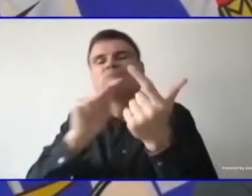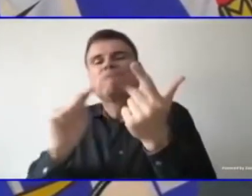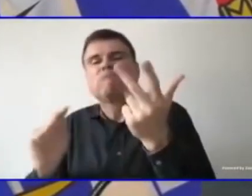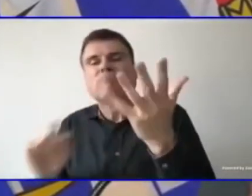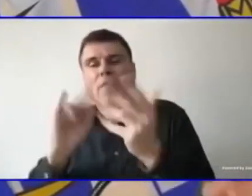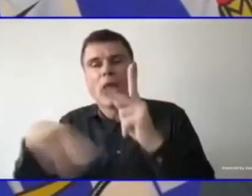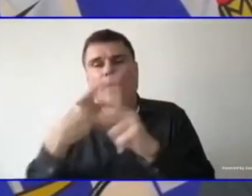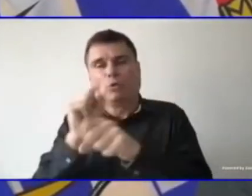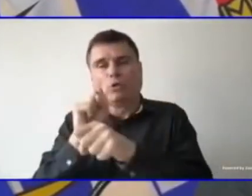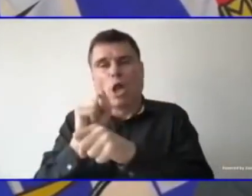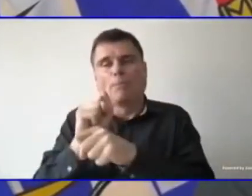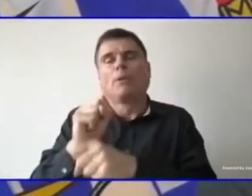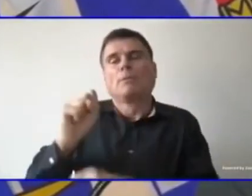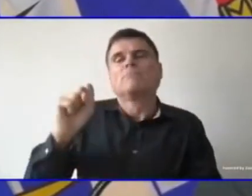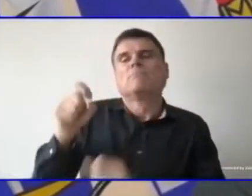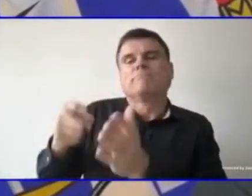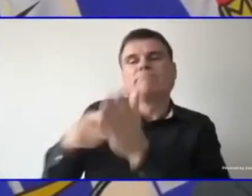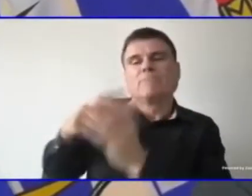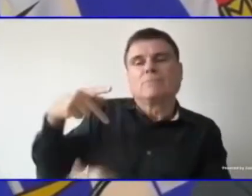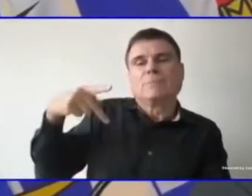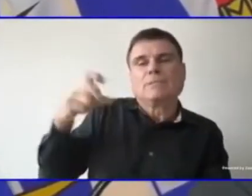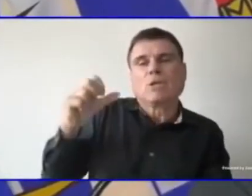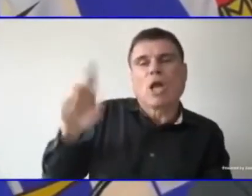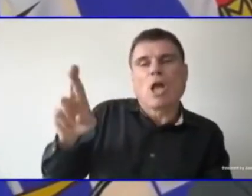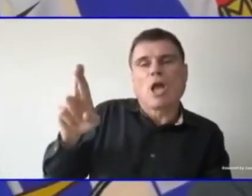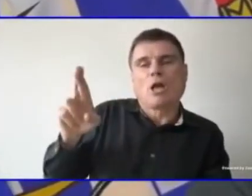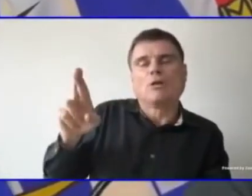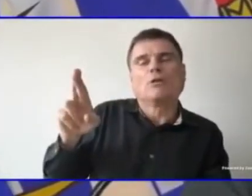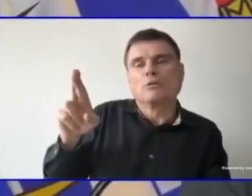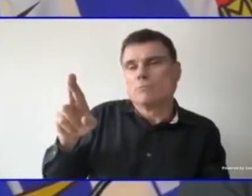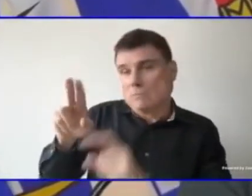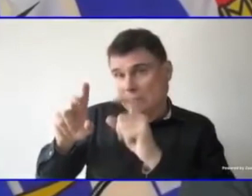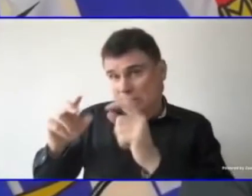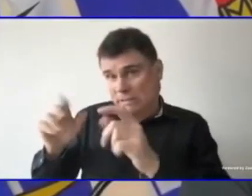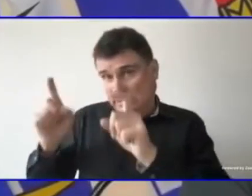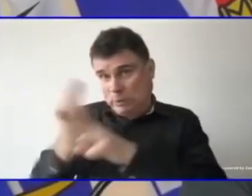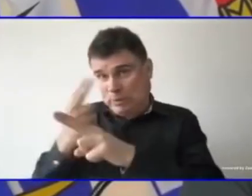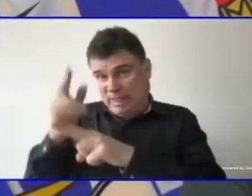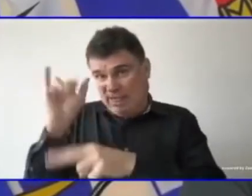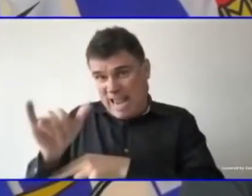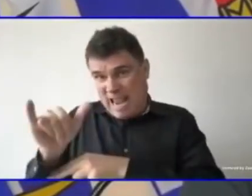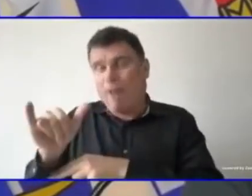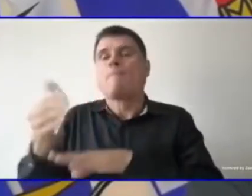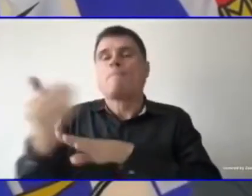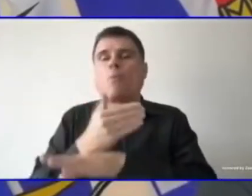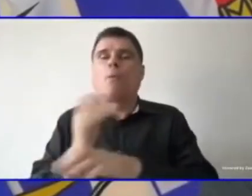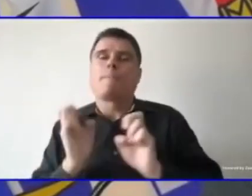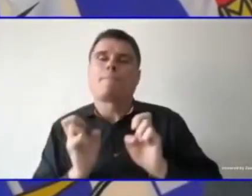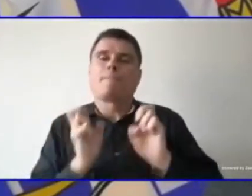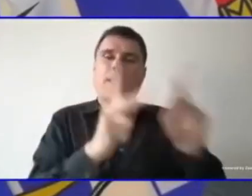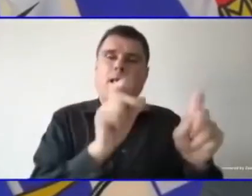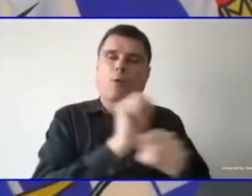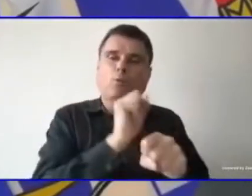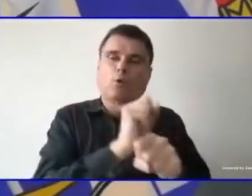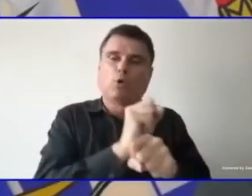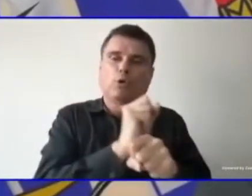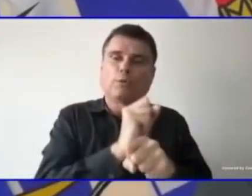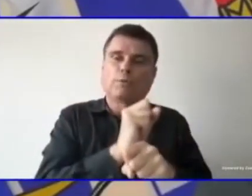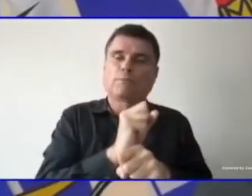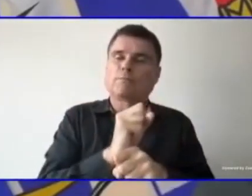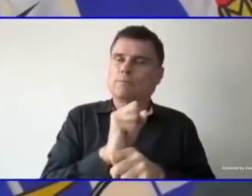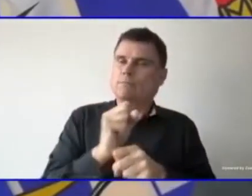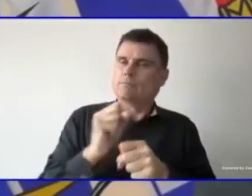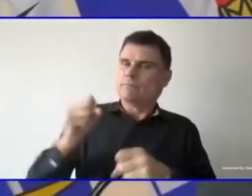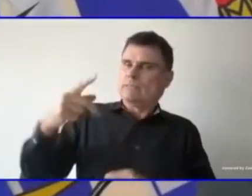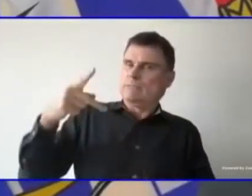to use to help you understand if you need to get a test. Right now, our PCR tests need to be used for those who are at highest